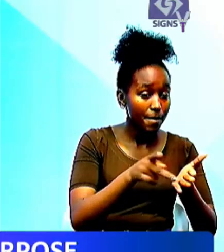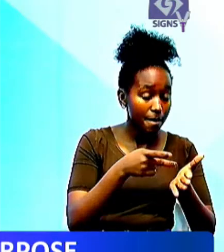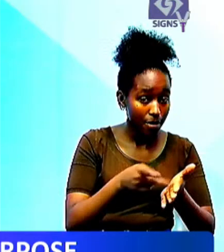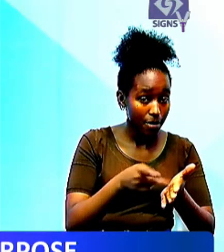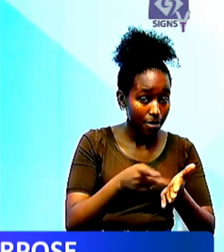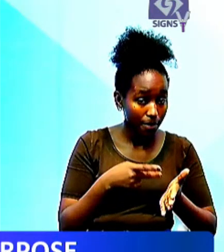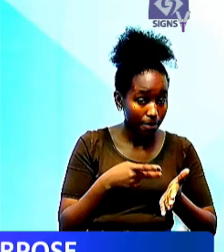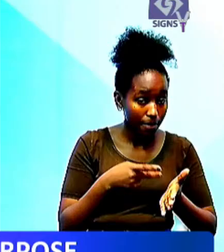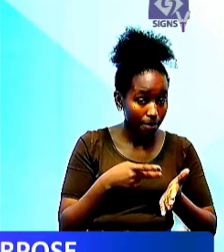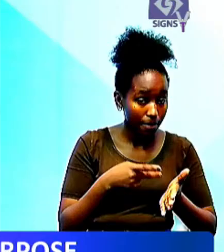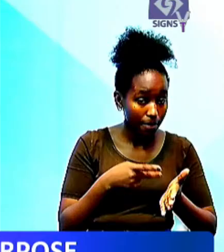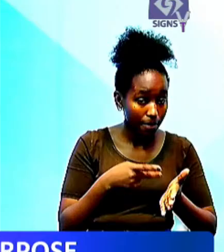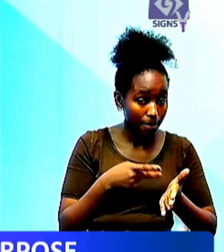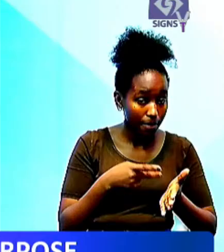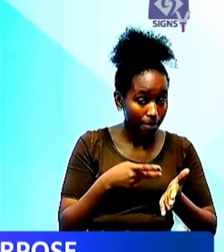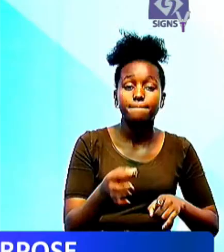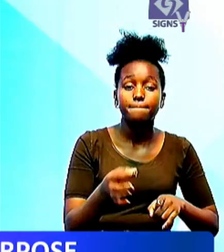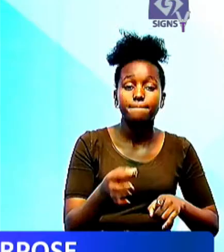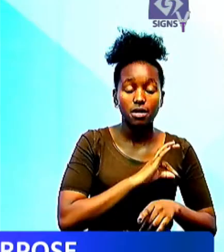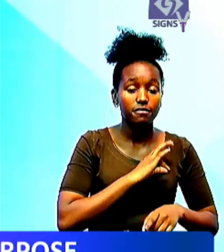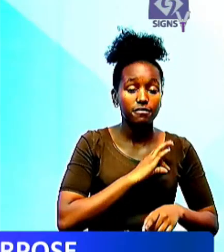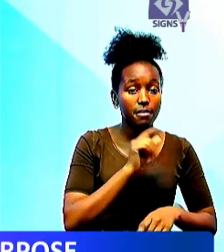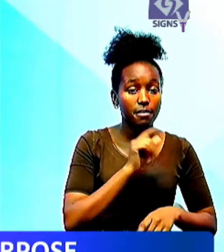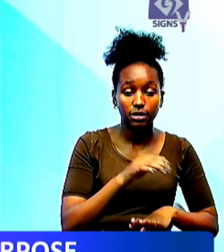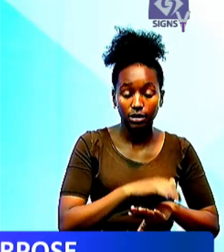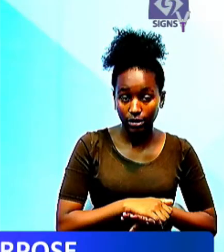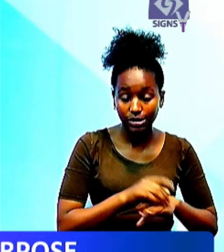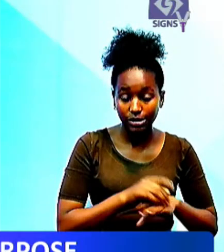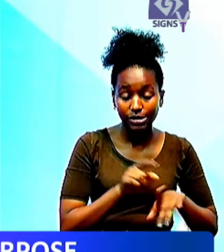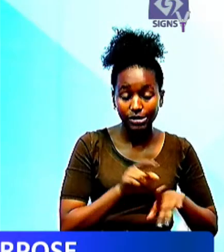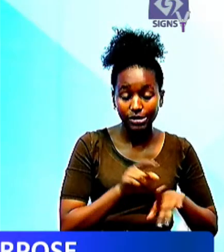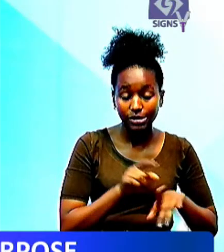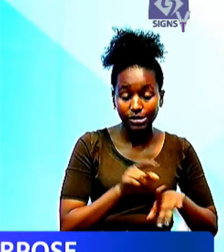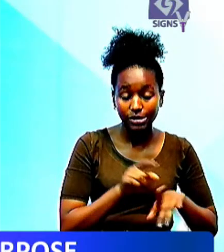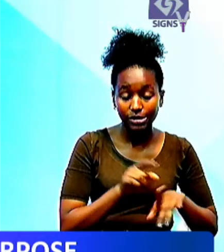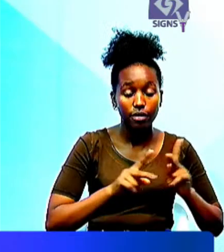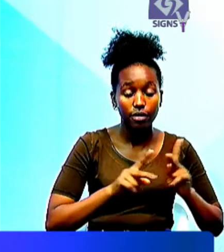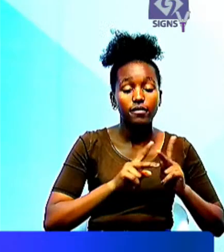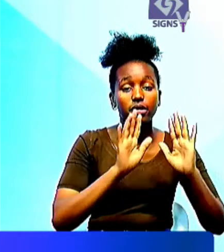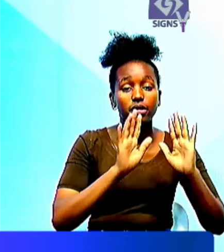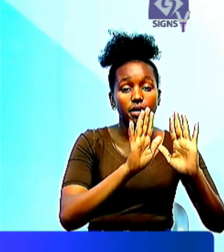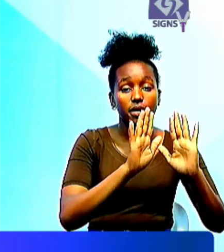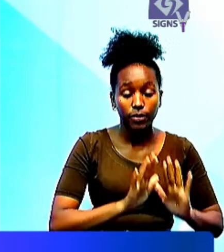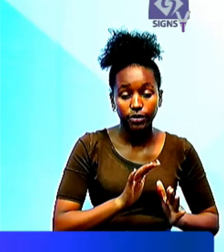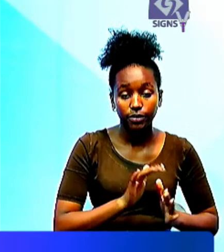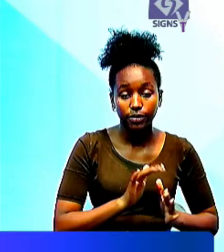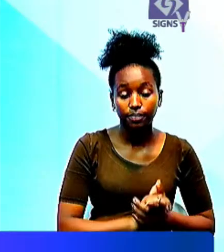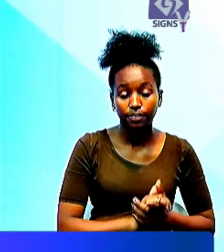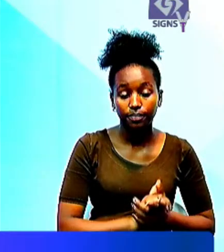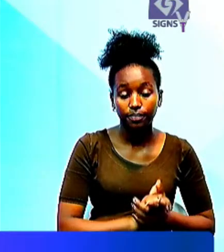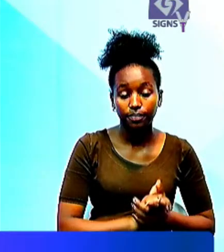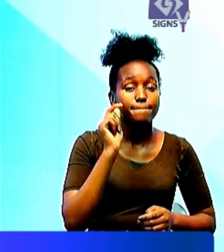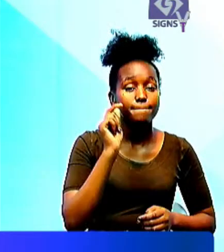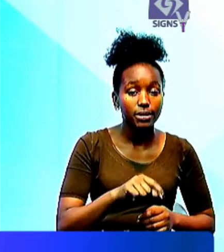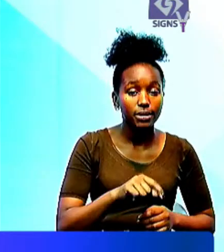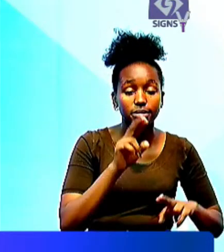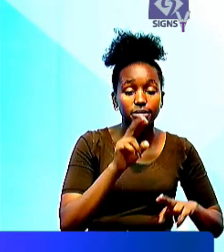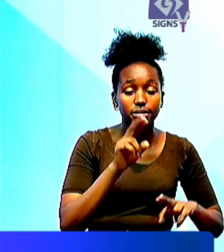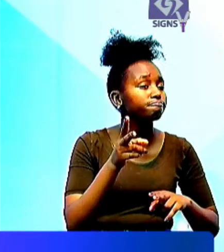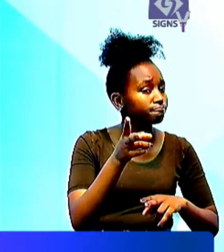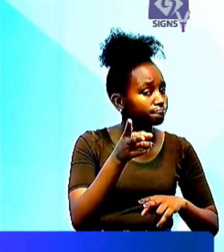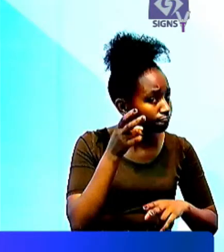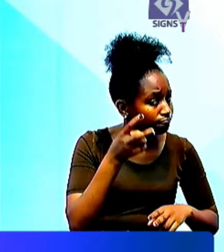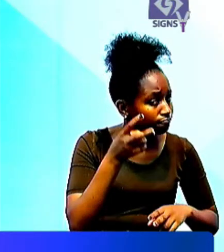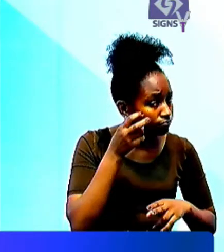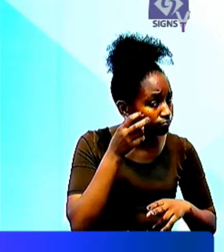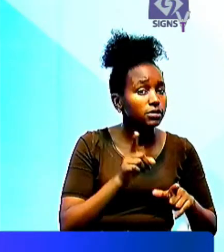and the level of risk you have also to check. So we do a bit of what we call, we listen to the clients, evaluate their needs, and recommend